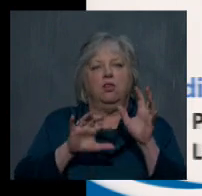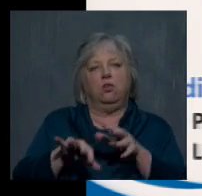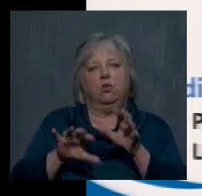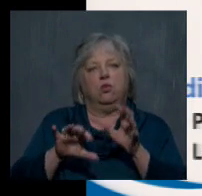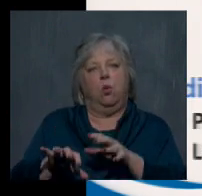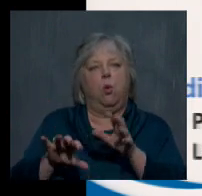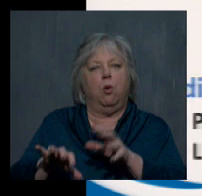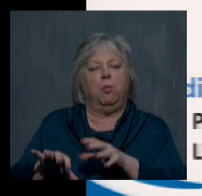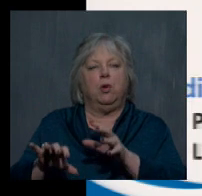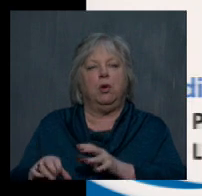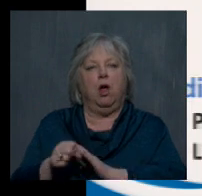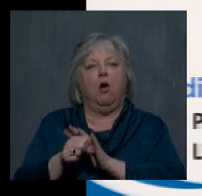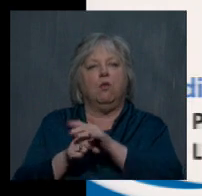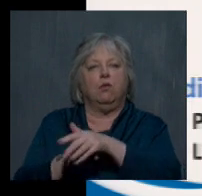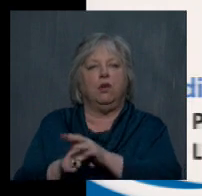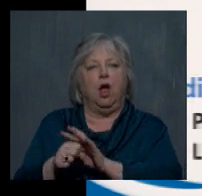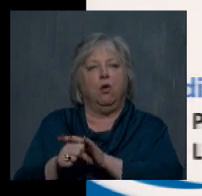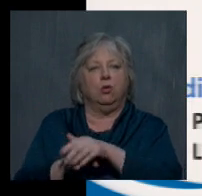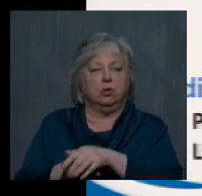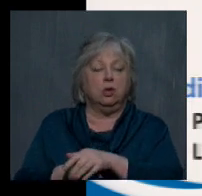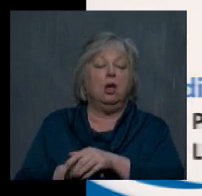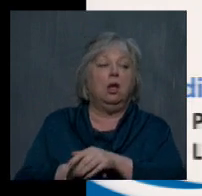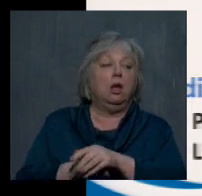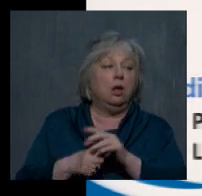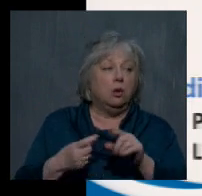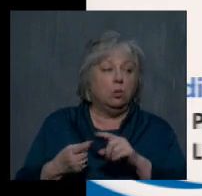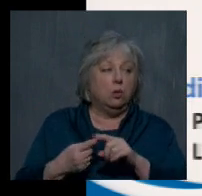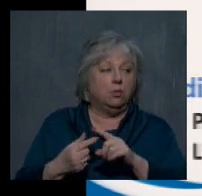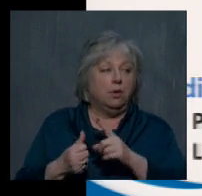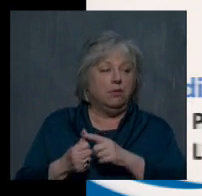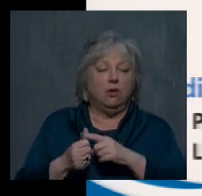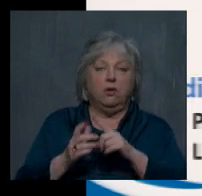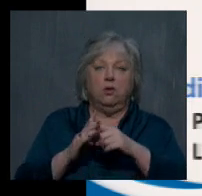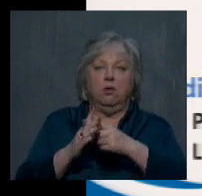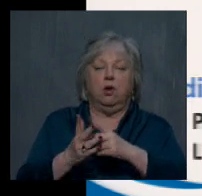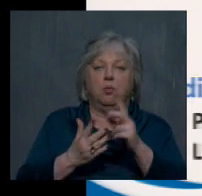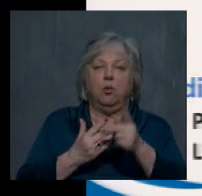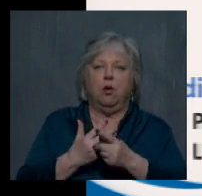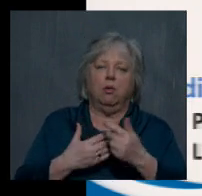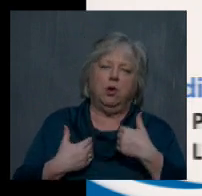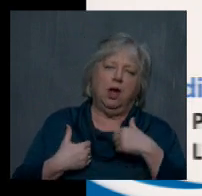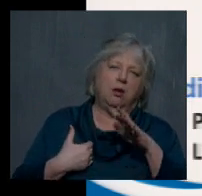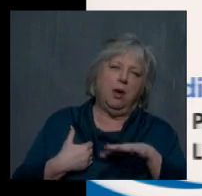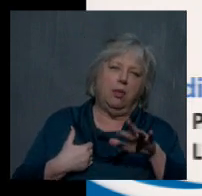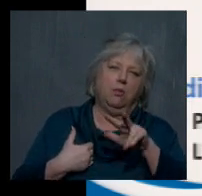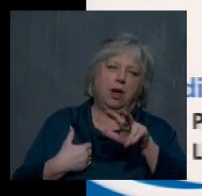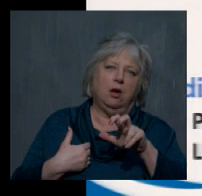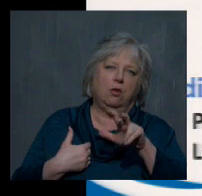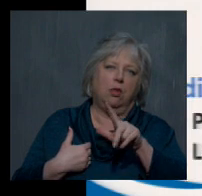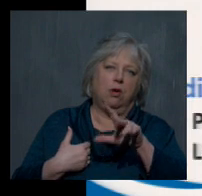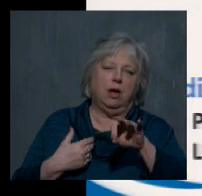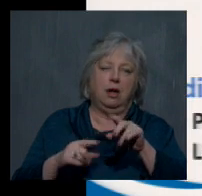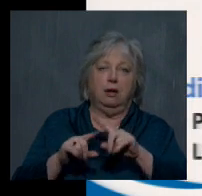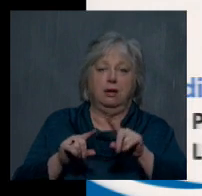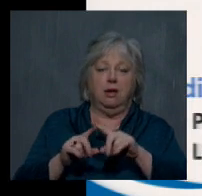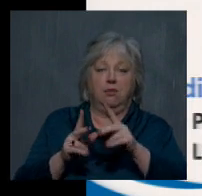overflows. And in that, when we first started the program, we had about 339 different